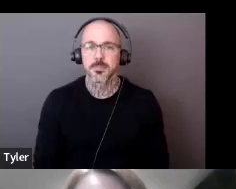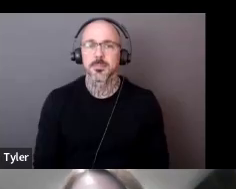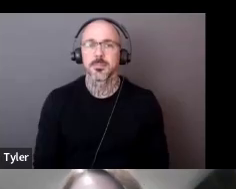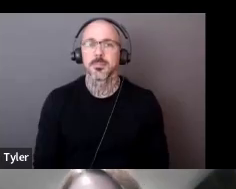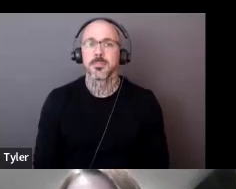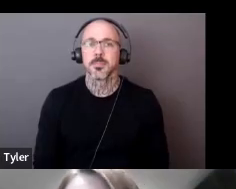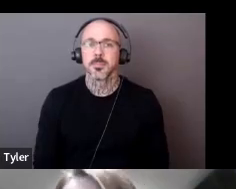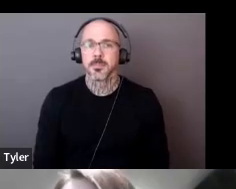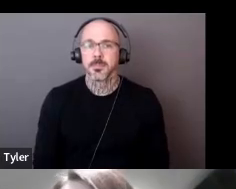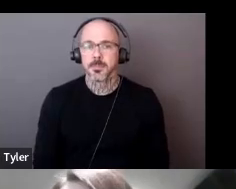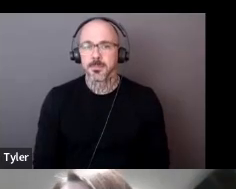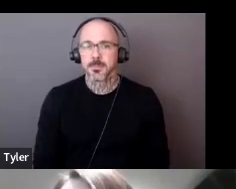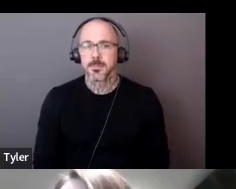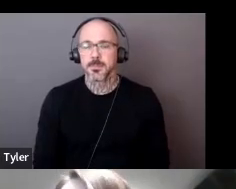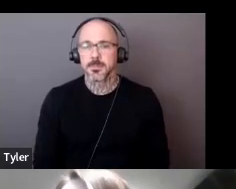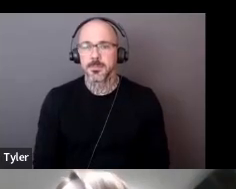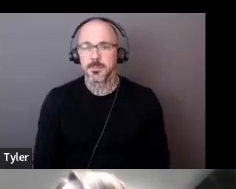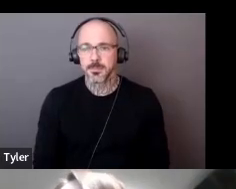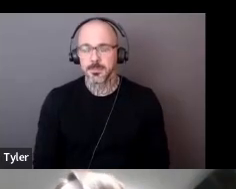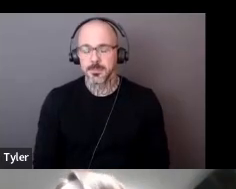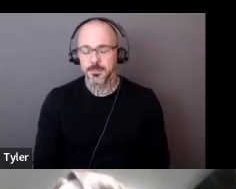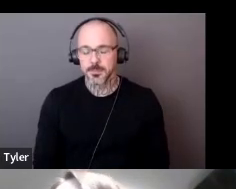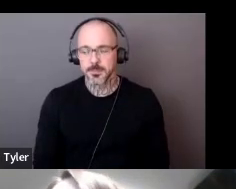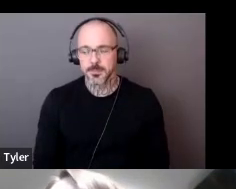people with disabilities